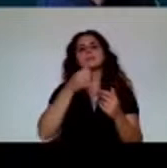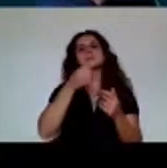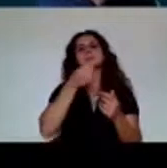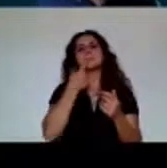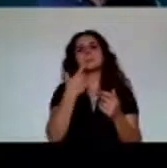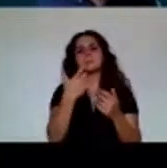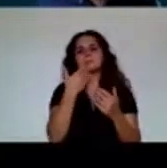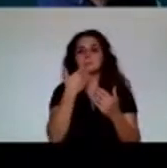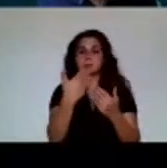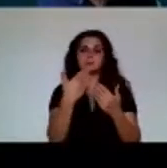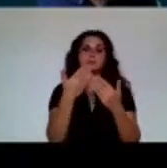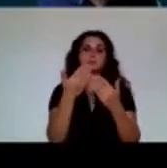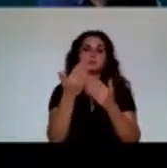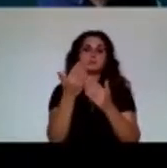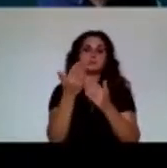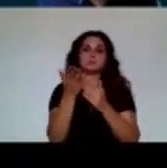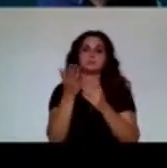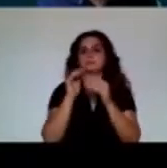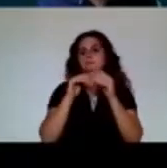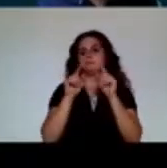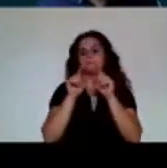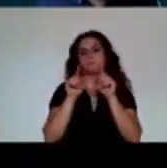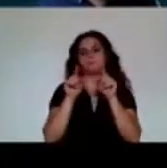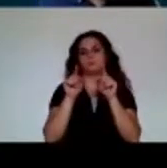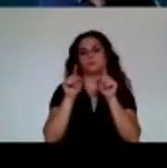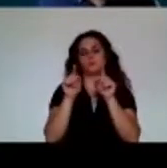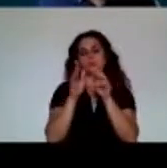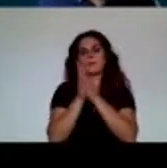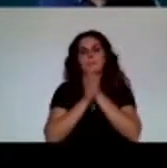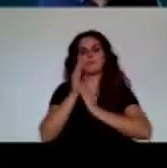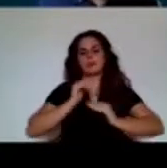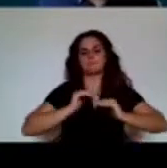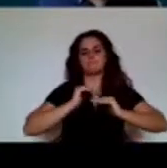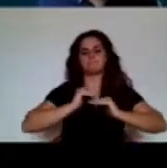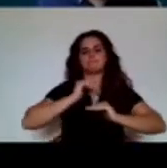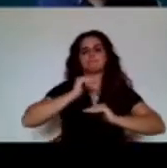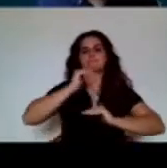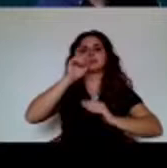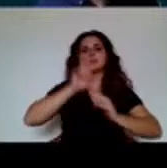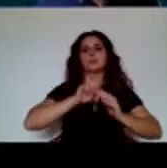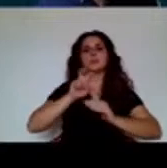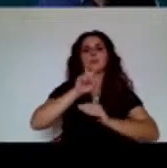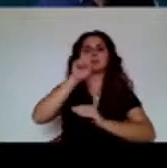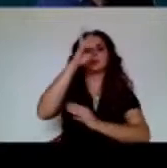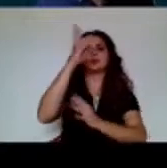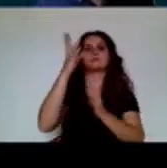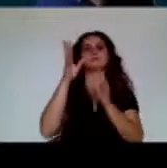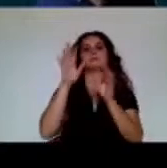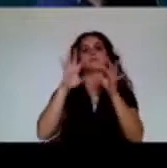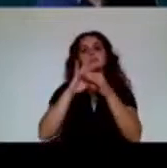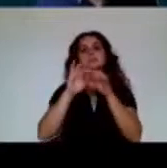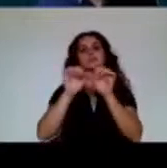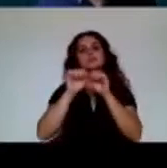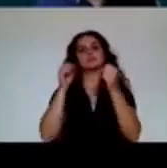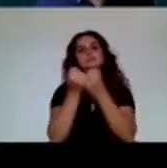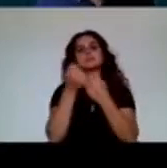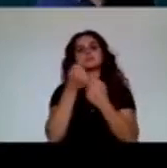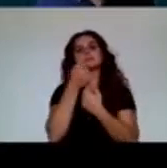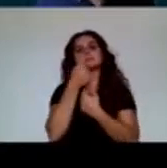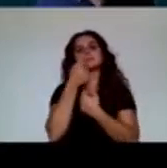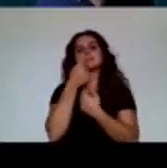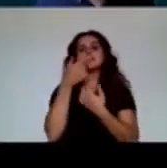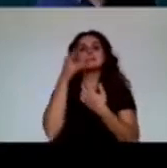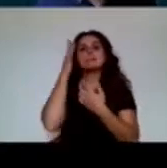this social status ladder to tell us what their perceptions are about the status